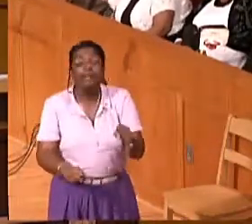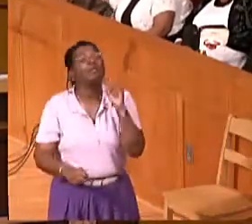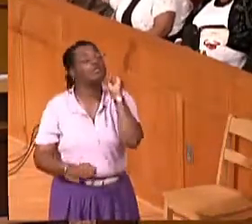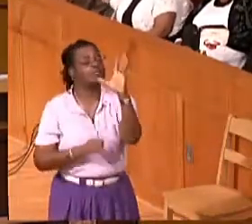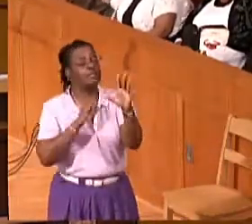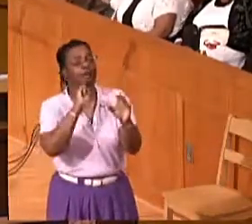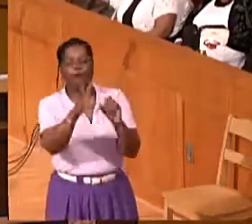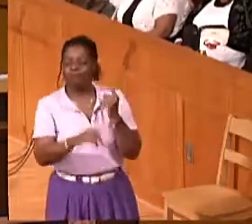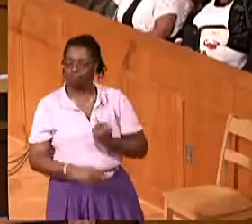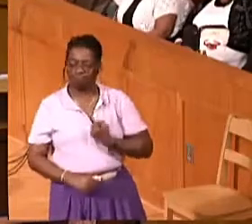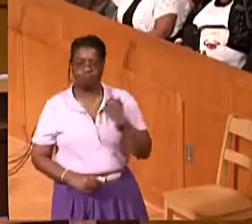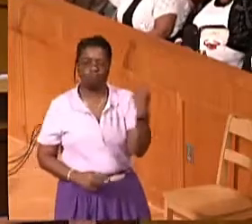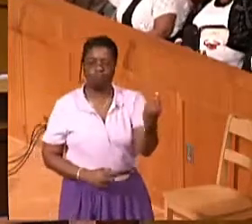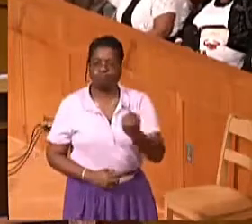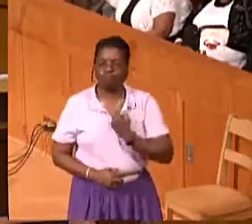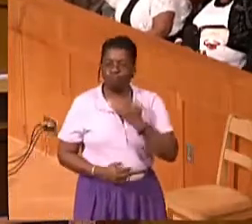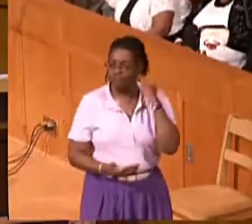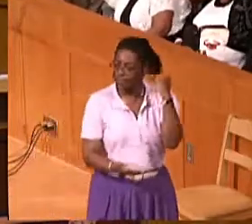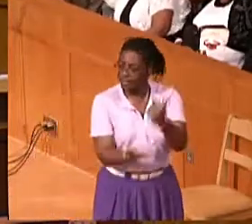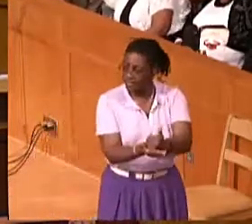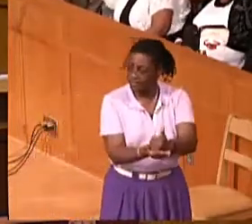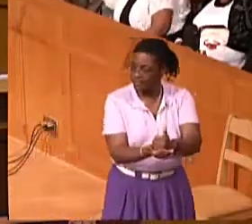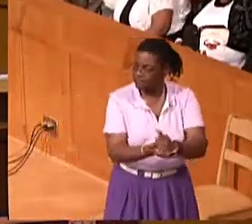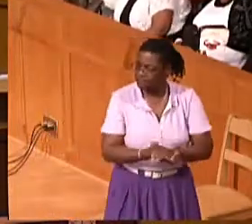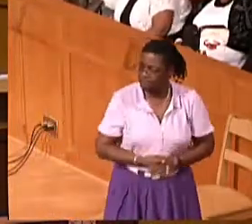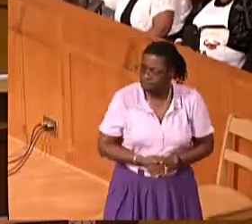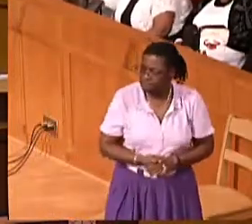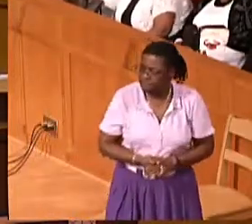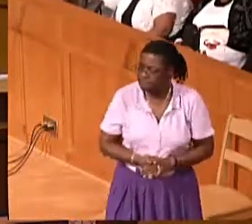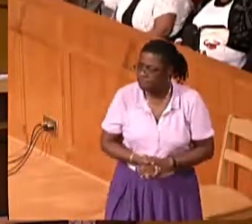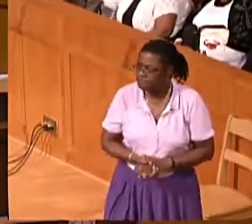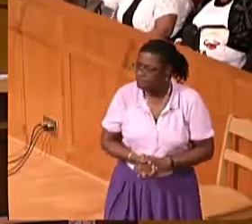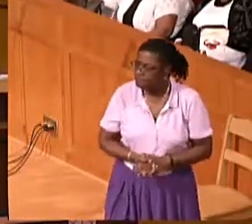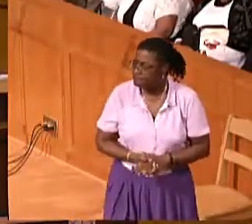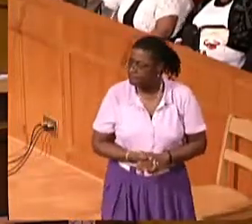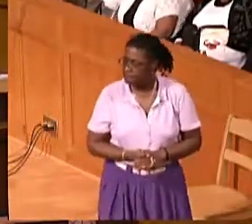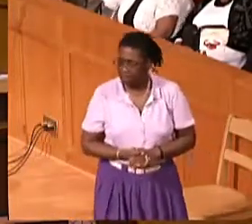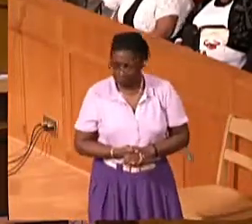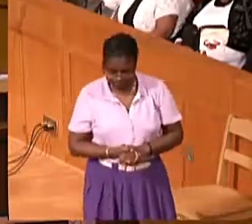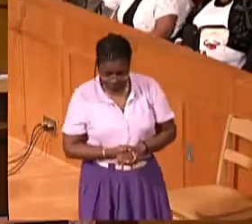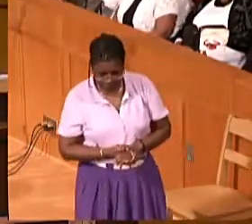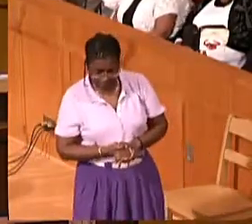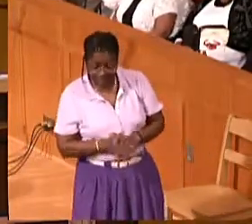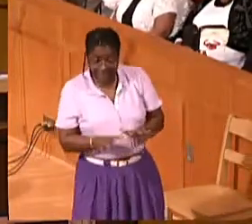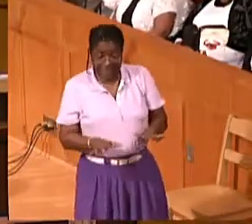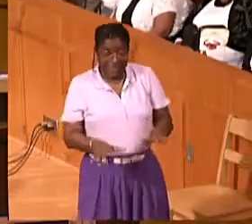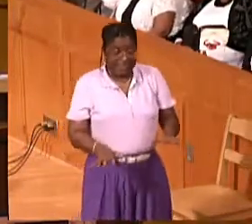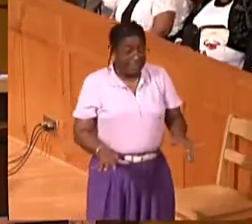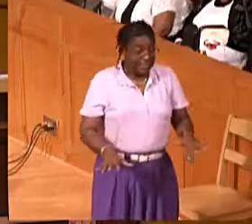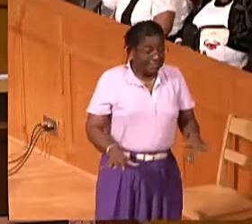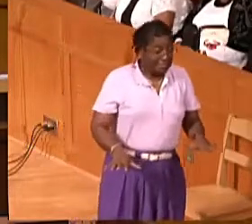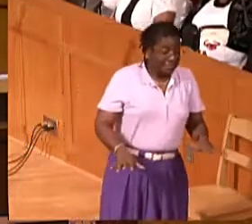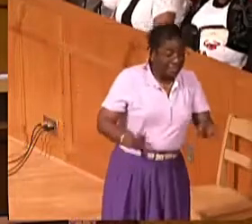good. Thank you, God. Amen. Amen. Y'all sit down. You make me nervous.